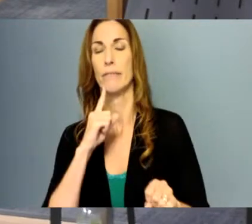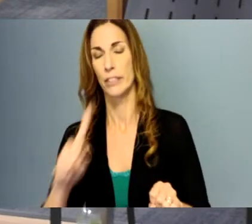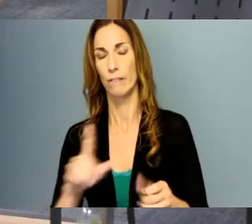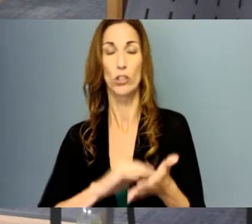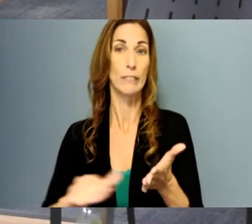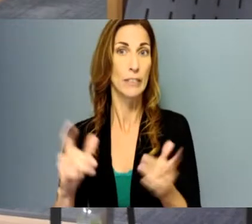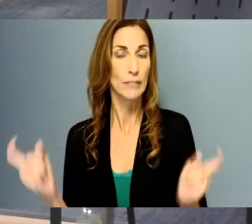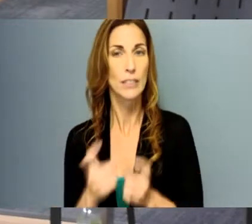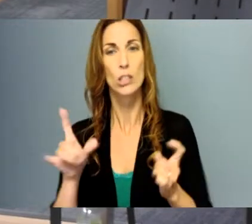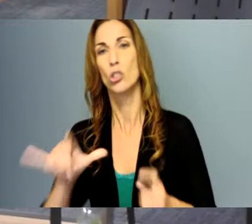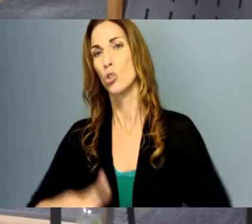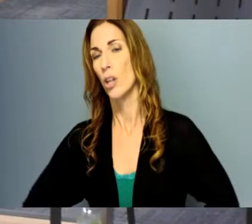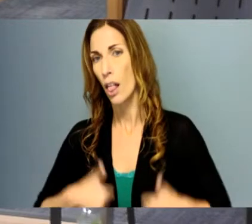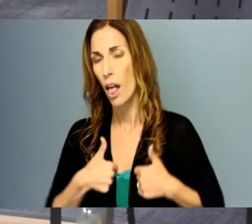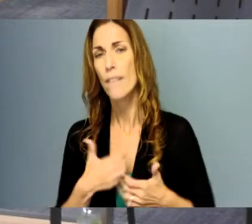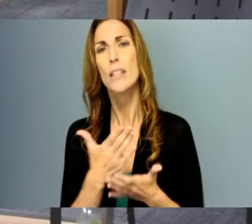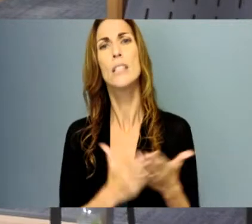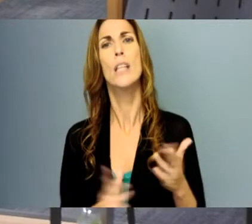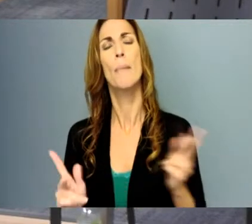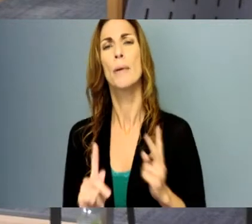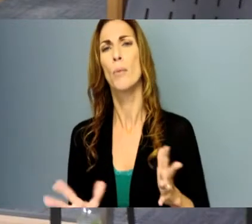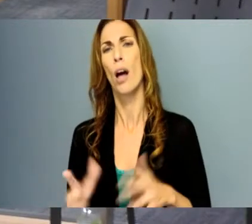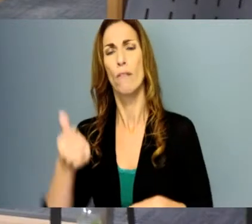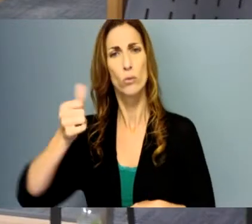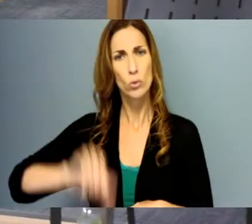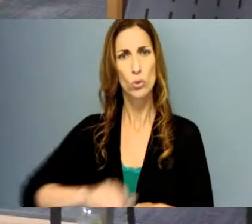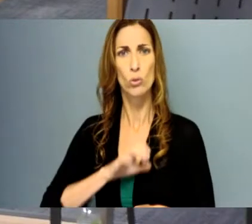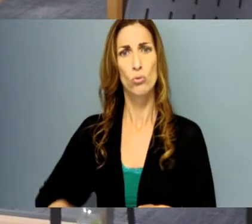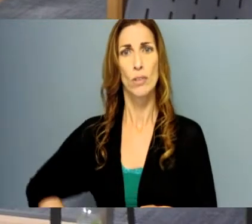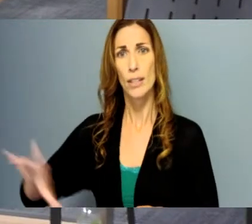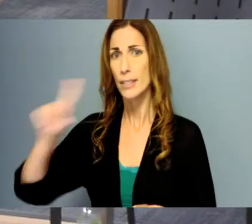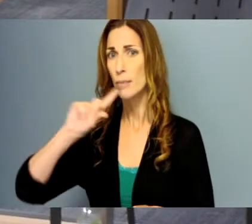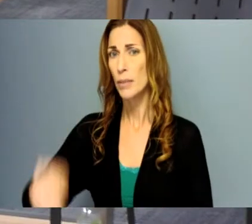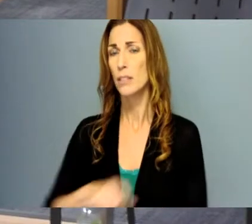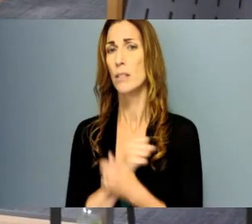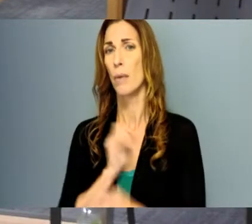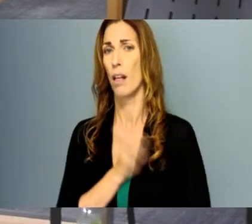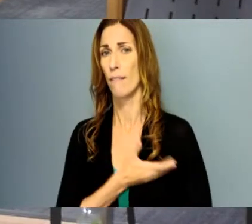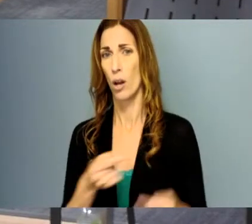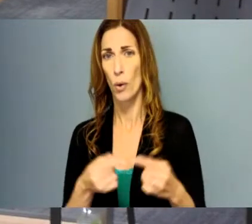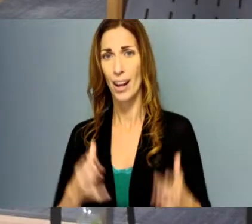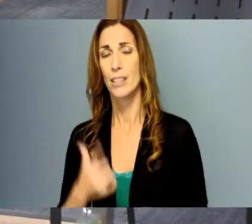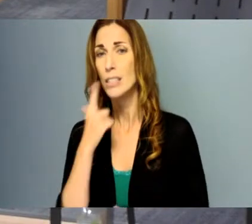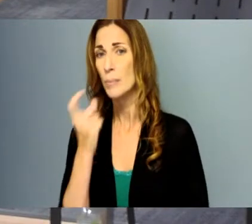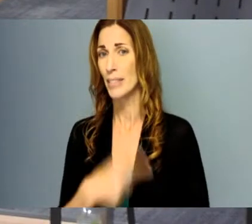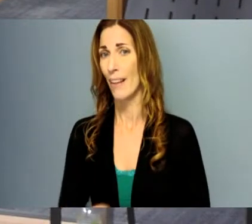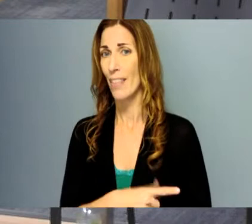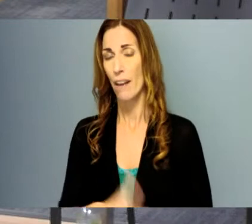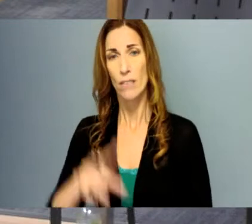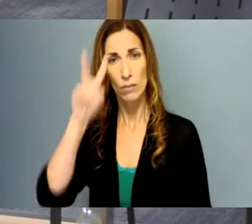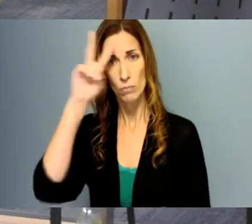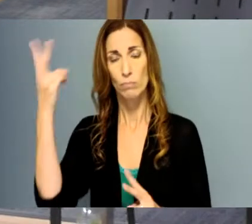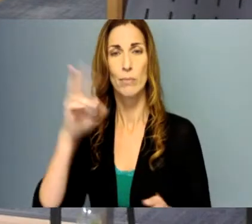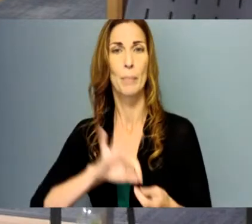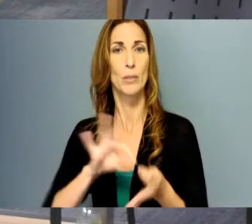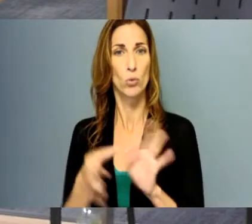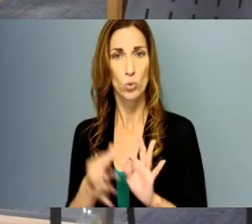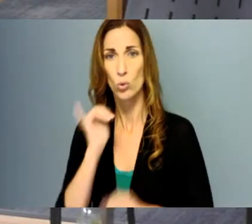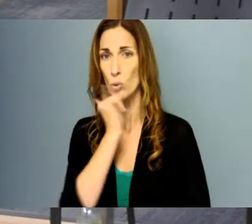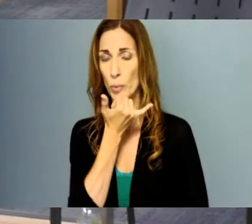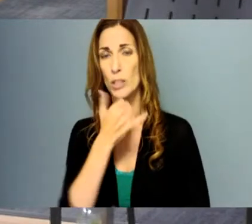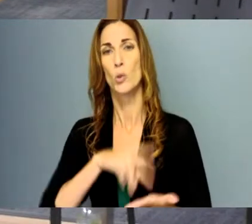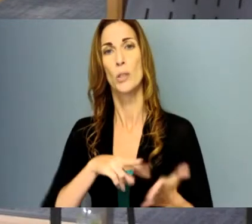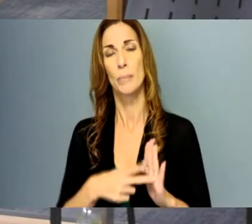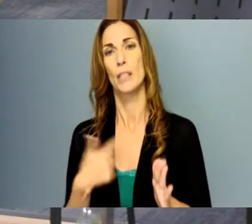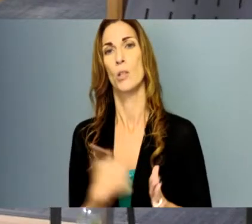life. Some have rejected Christ's command to love our enemies because they have misinterpreted it to mean that